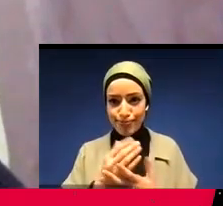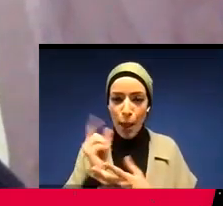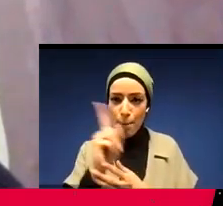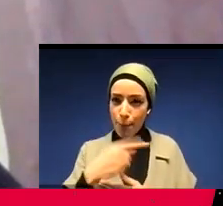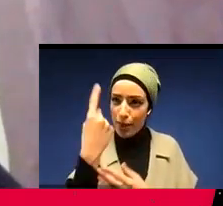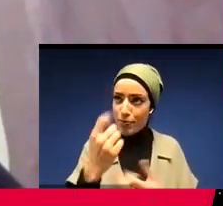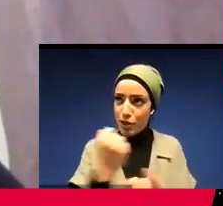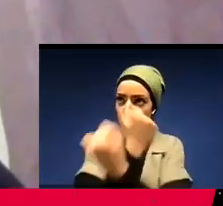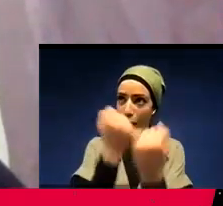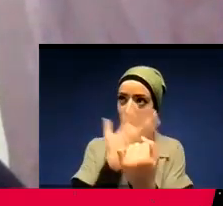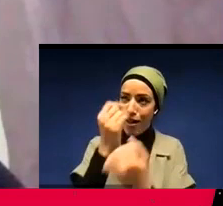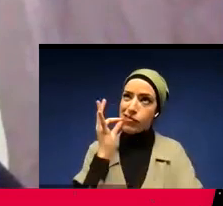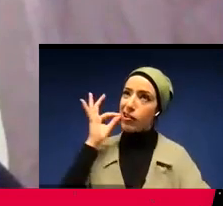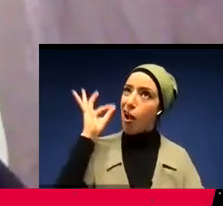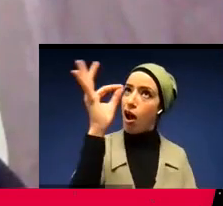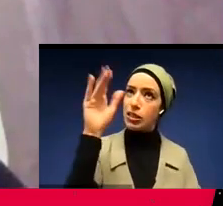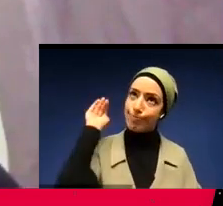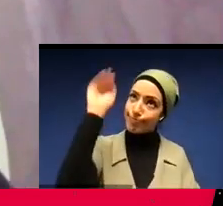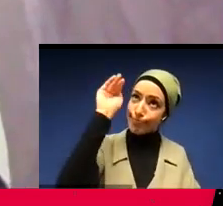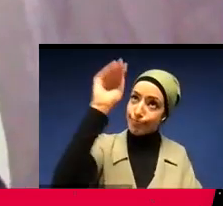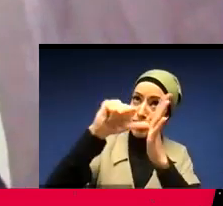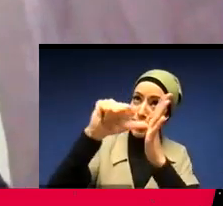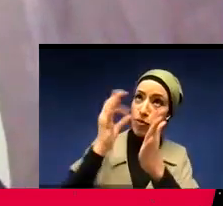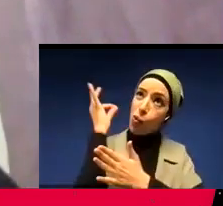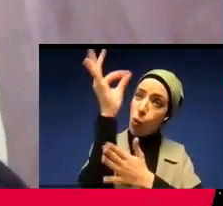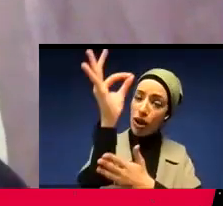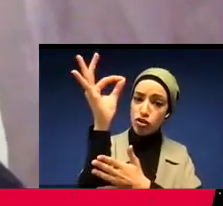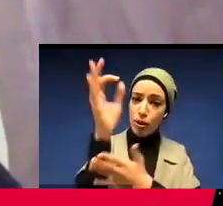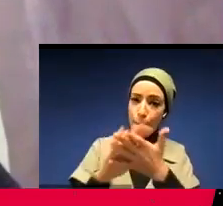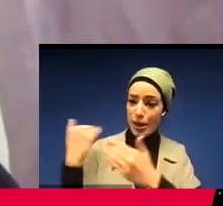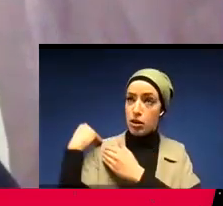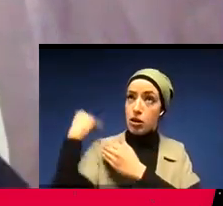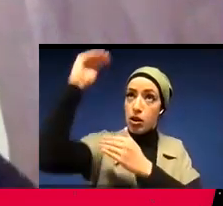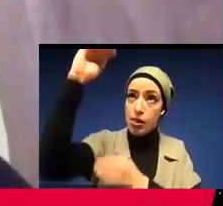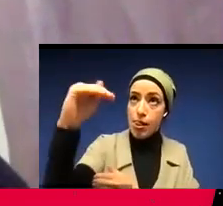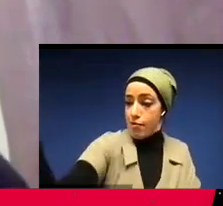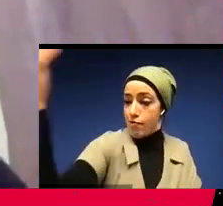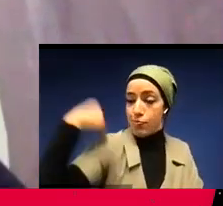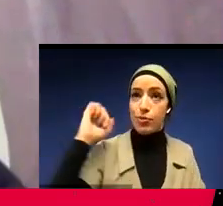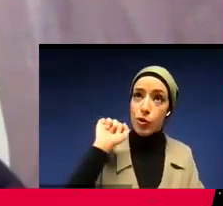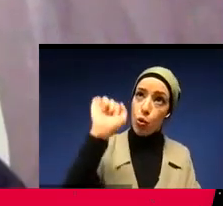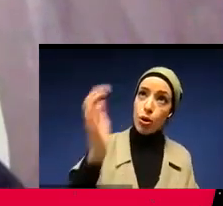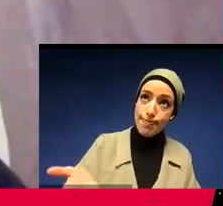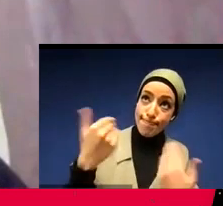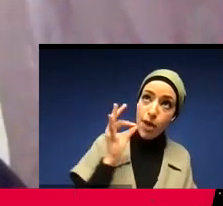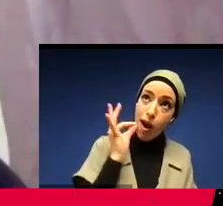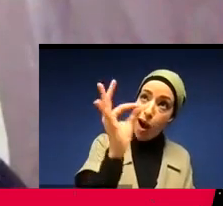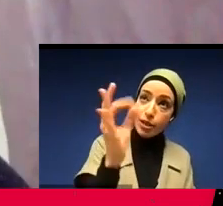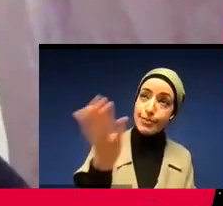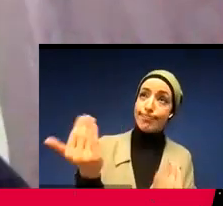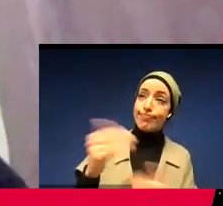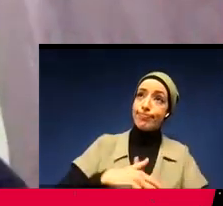of the movements that you're engaged in, but of power and people who hold power. Ask them really difficult questions and hold them to account. Challenge